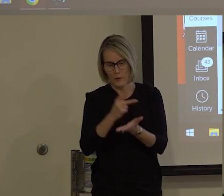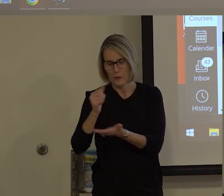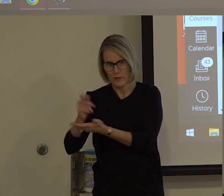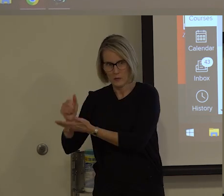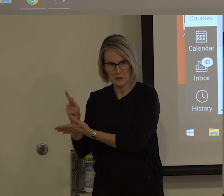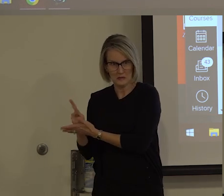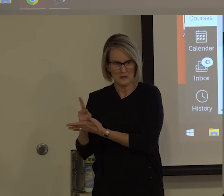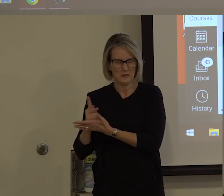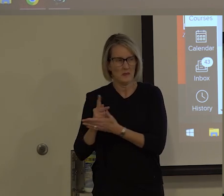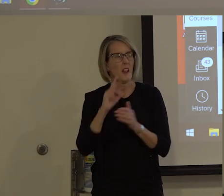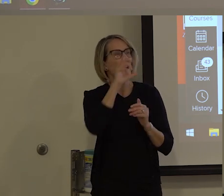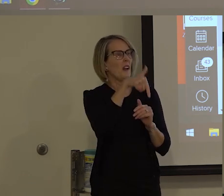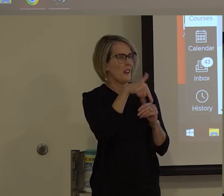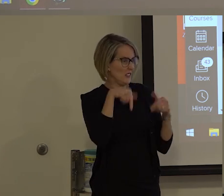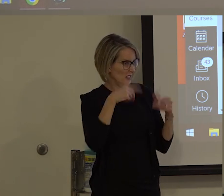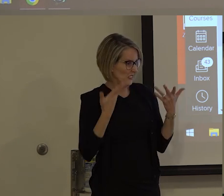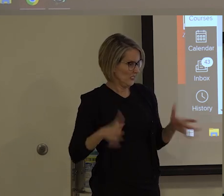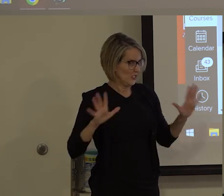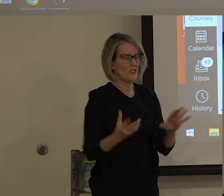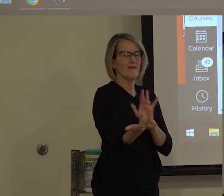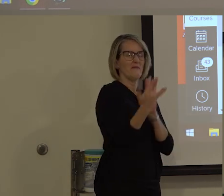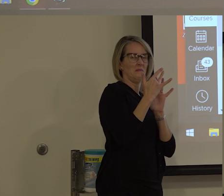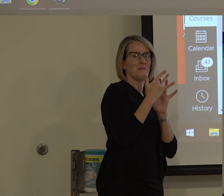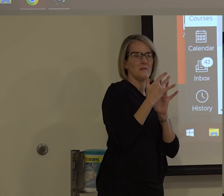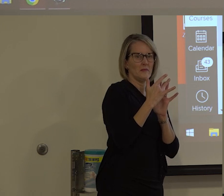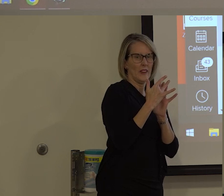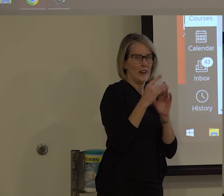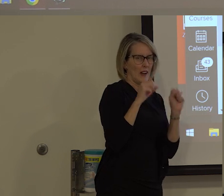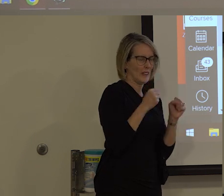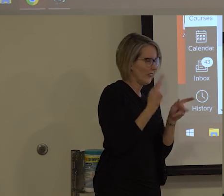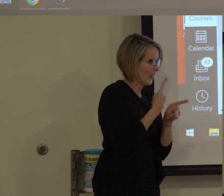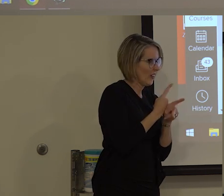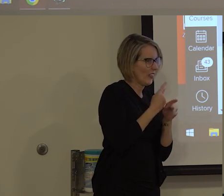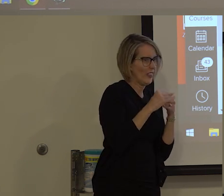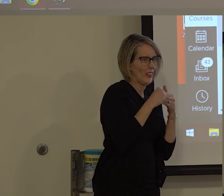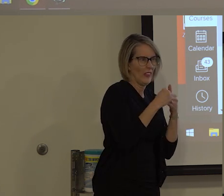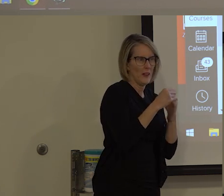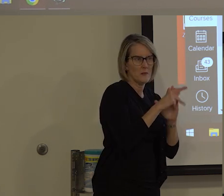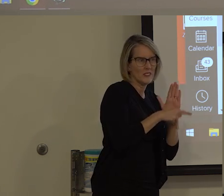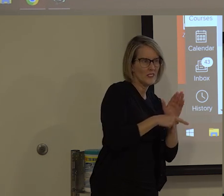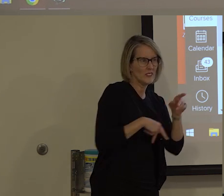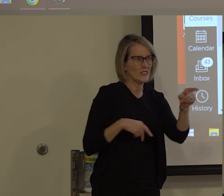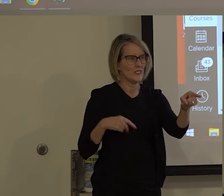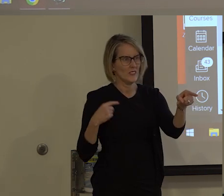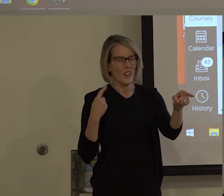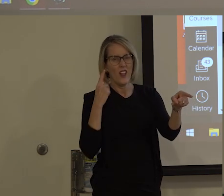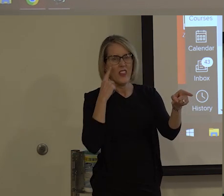sort of reach out to him and see what the guidelines are for that. And then, Isn't it Elizabeth Wu's office